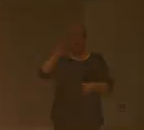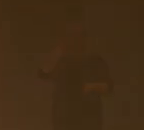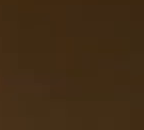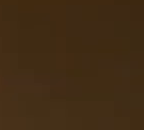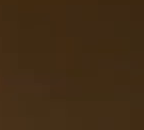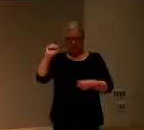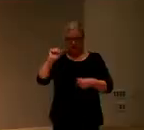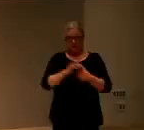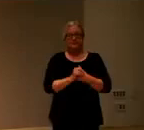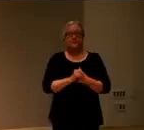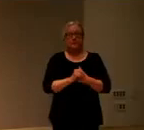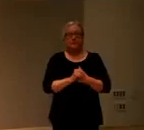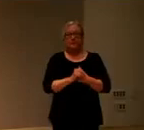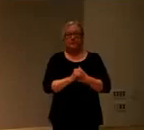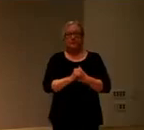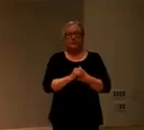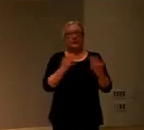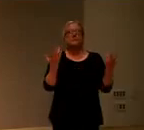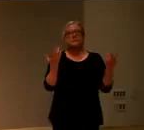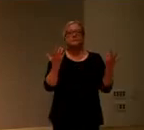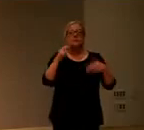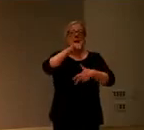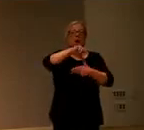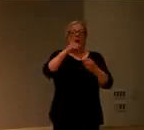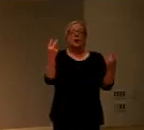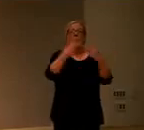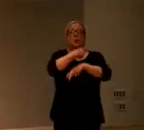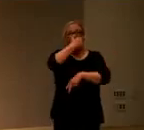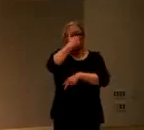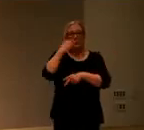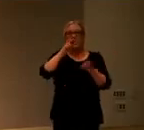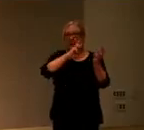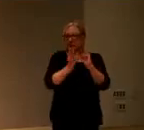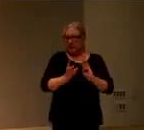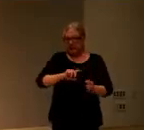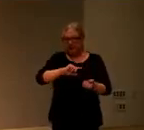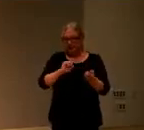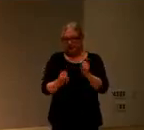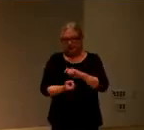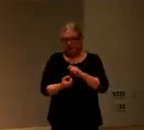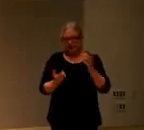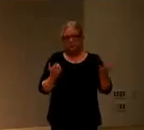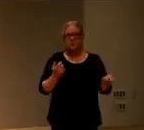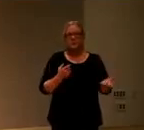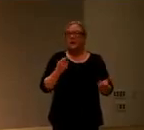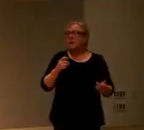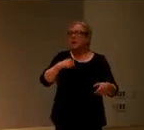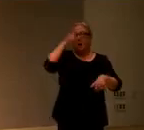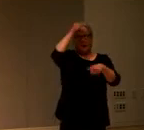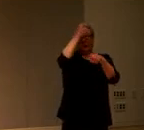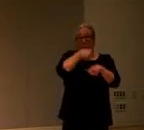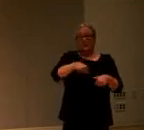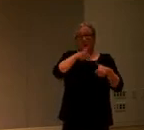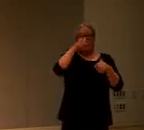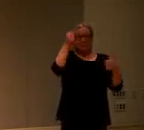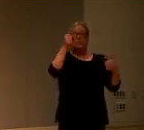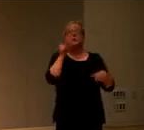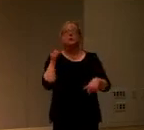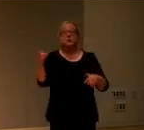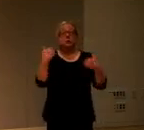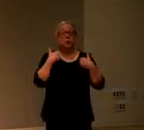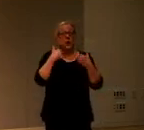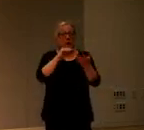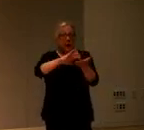which was shown to be intensified because of climate change. She came, and I'll never forget it. She had this bunch of empty medication